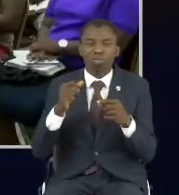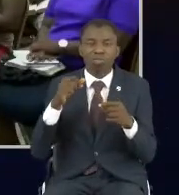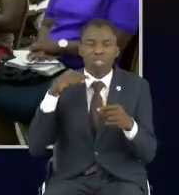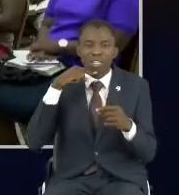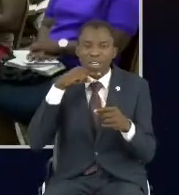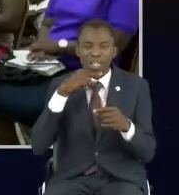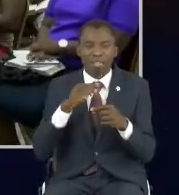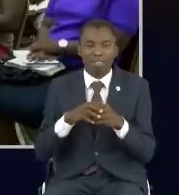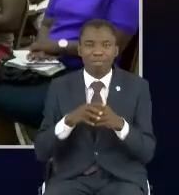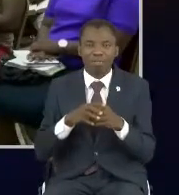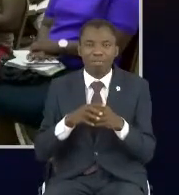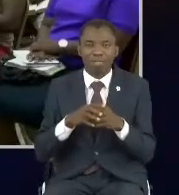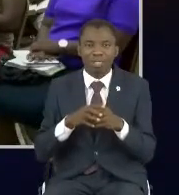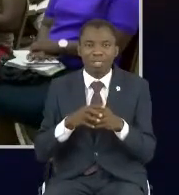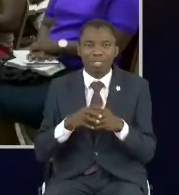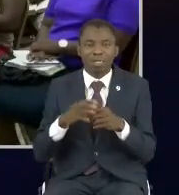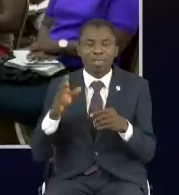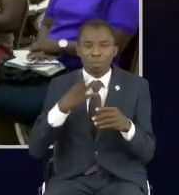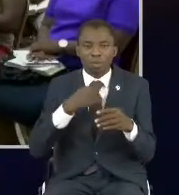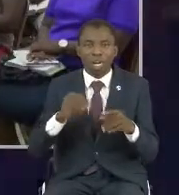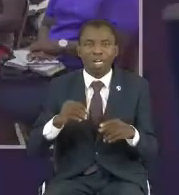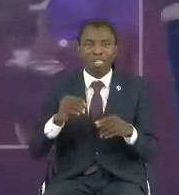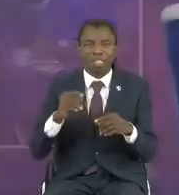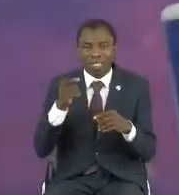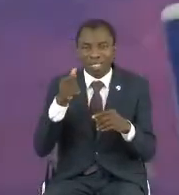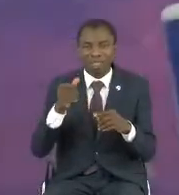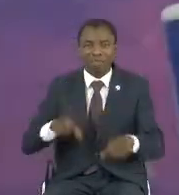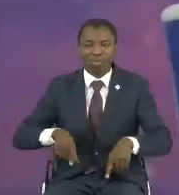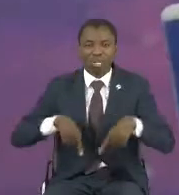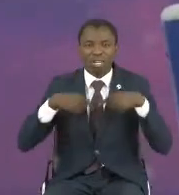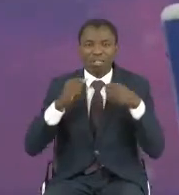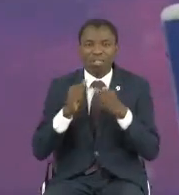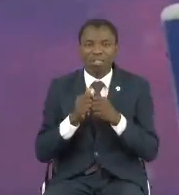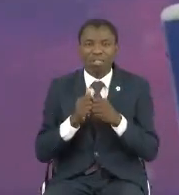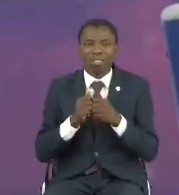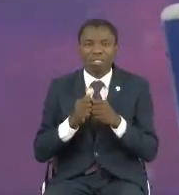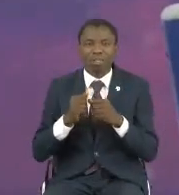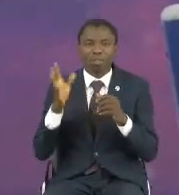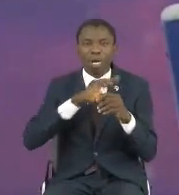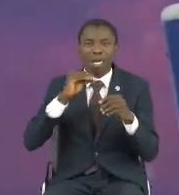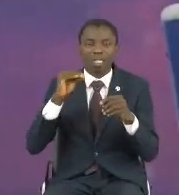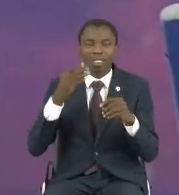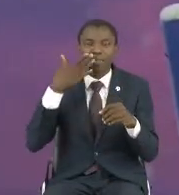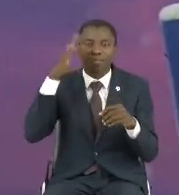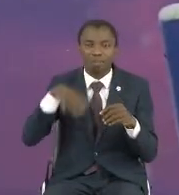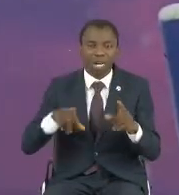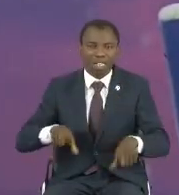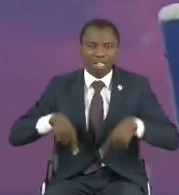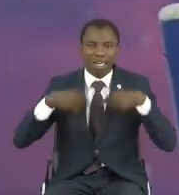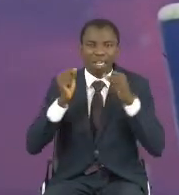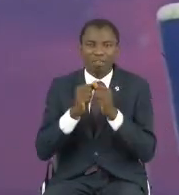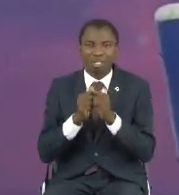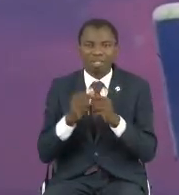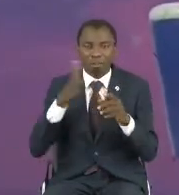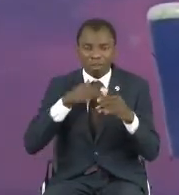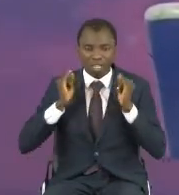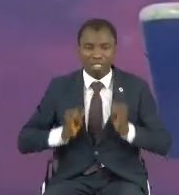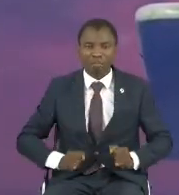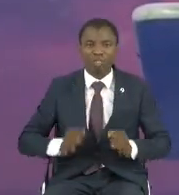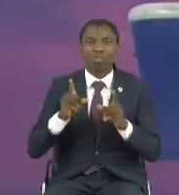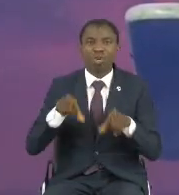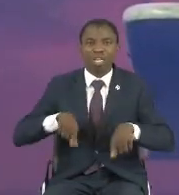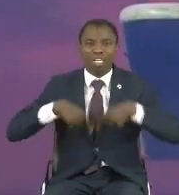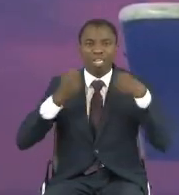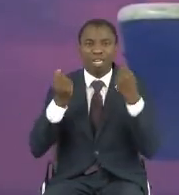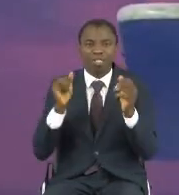my constrained life, my compressed life, my individual life, how does that